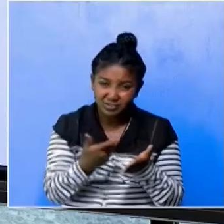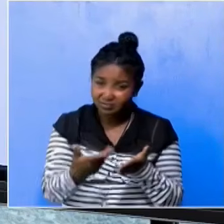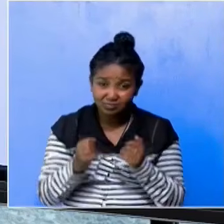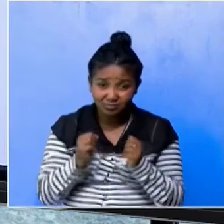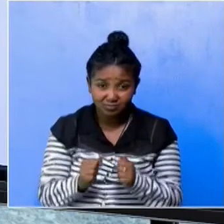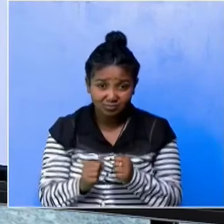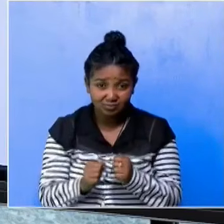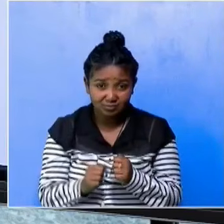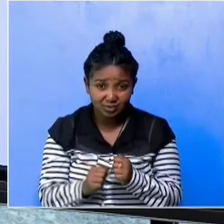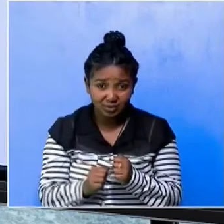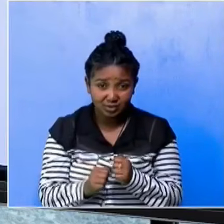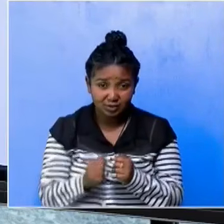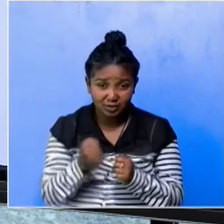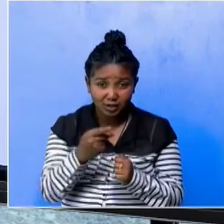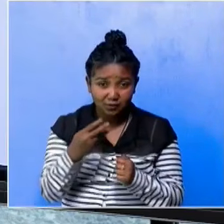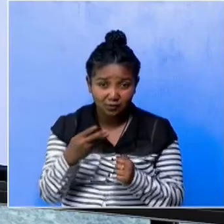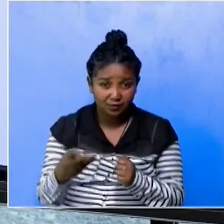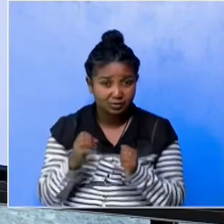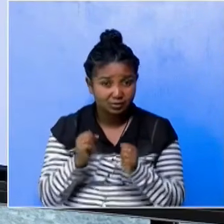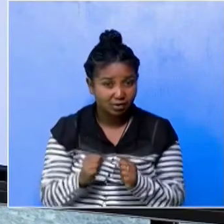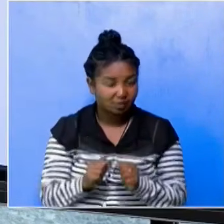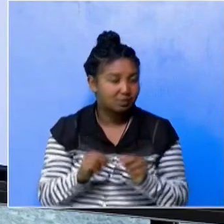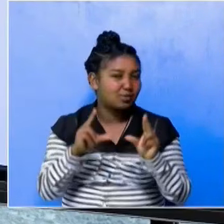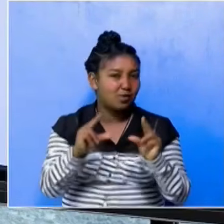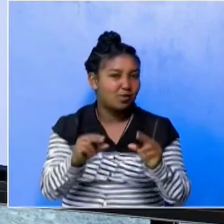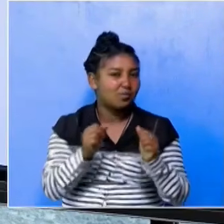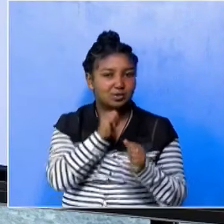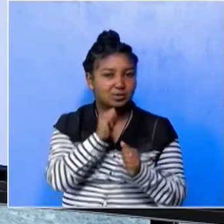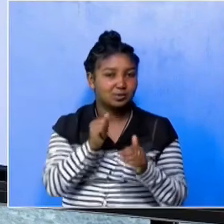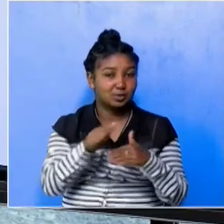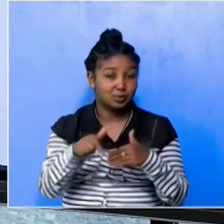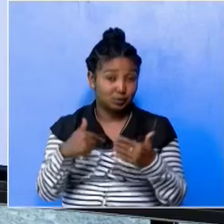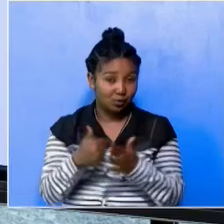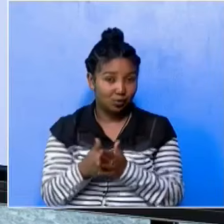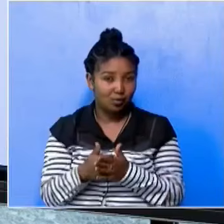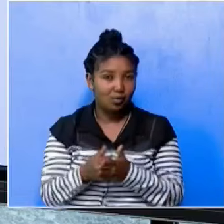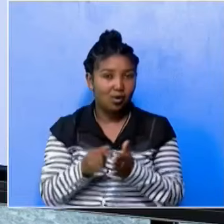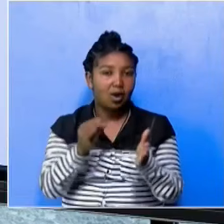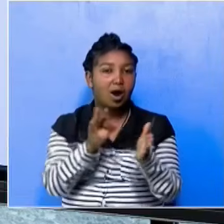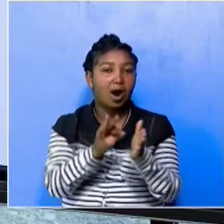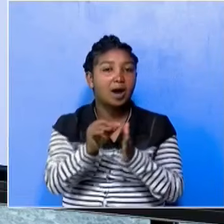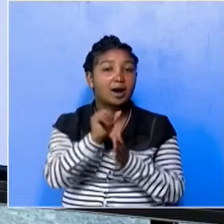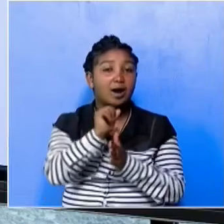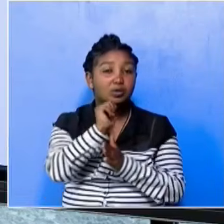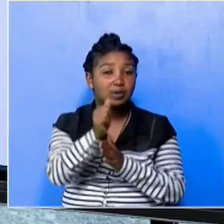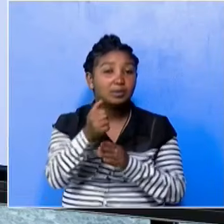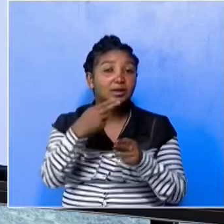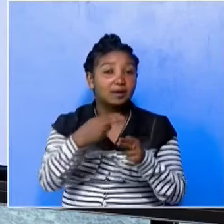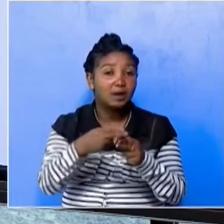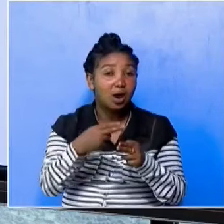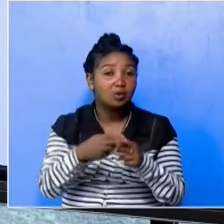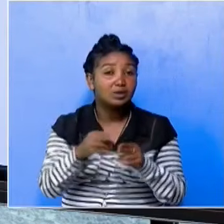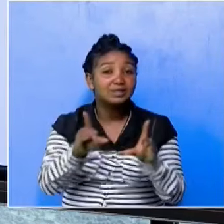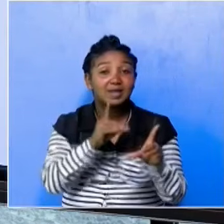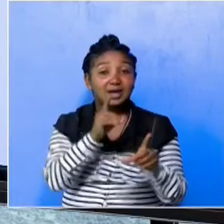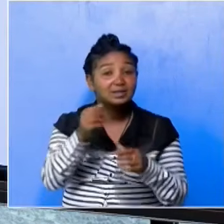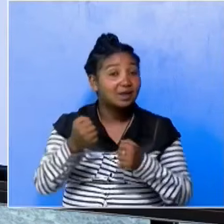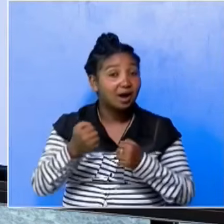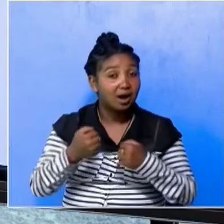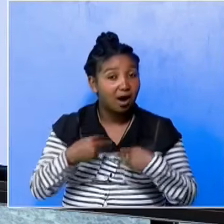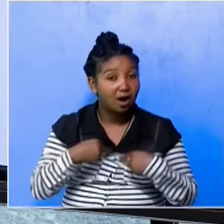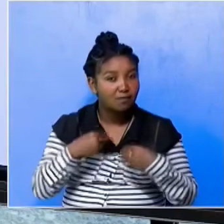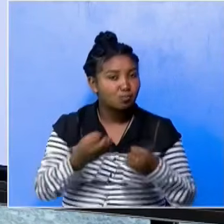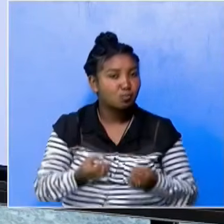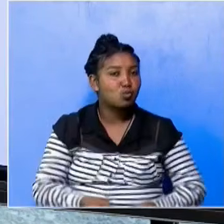2 sugar, and 3 sugar? It's impossible. So, uncountable noun doesn't have